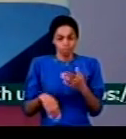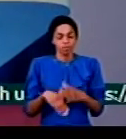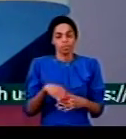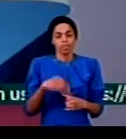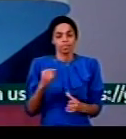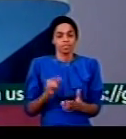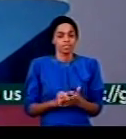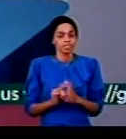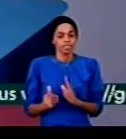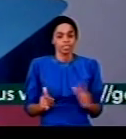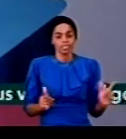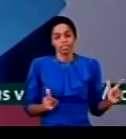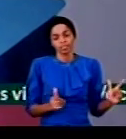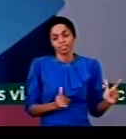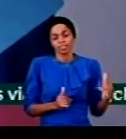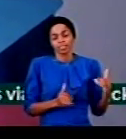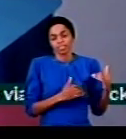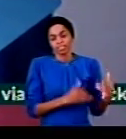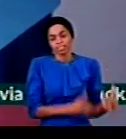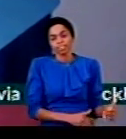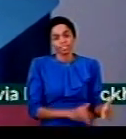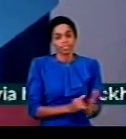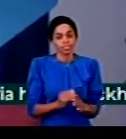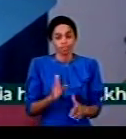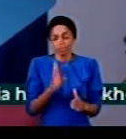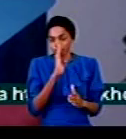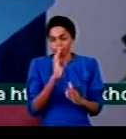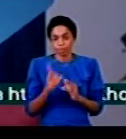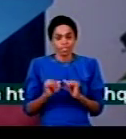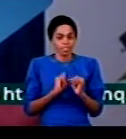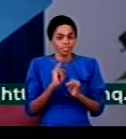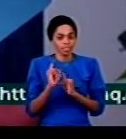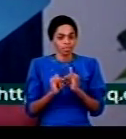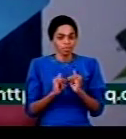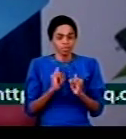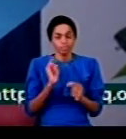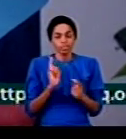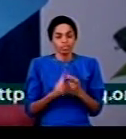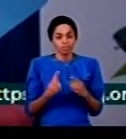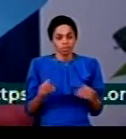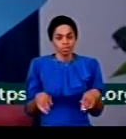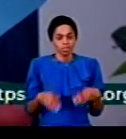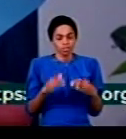back, at the middle, right there in the language session.